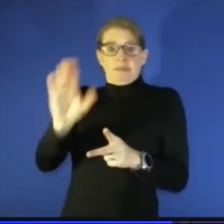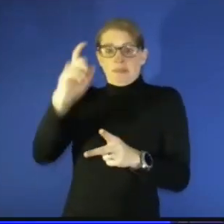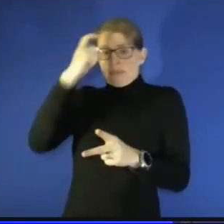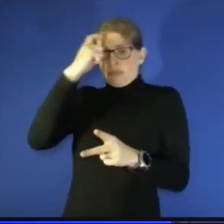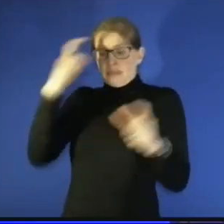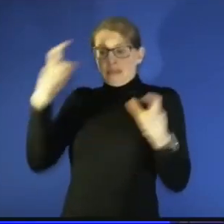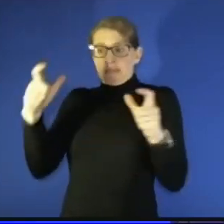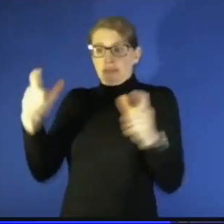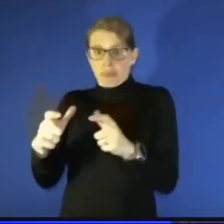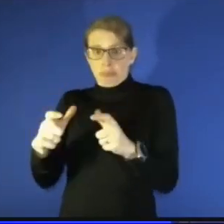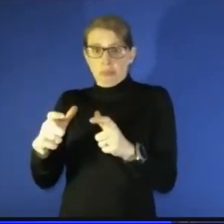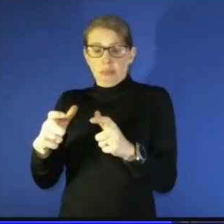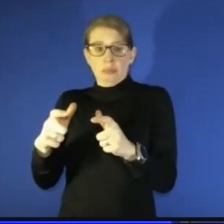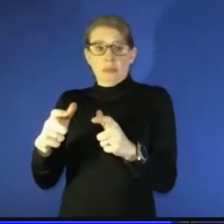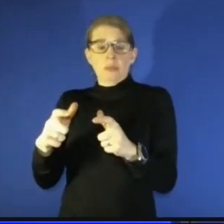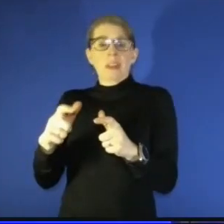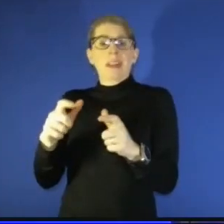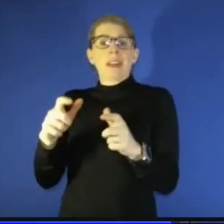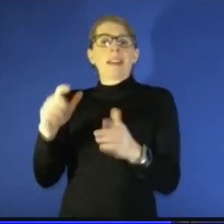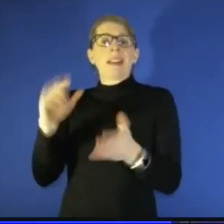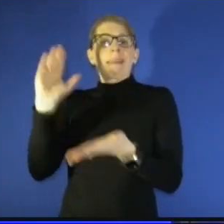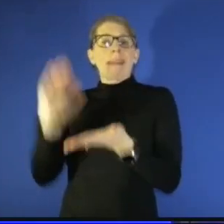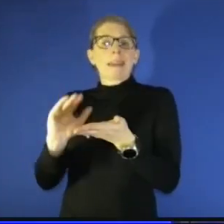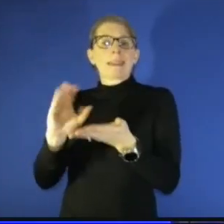importantly less cells than a young person's.